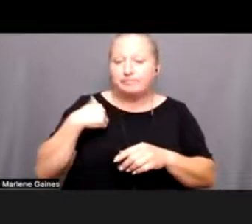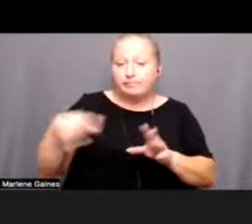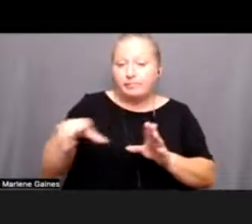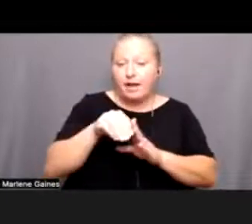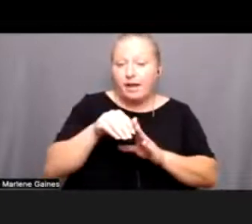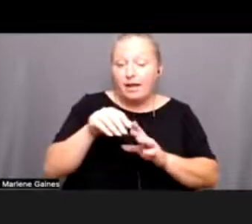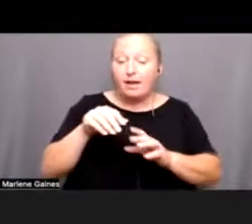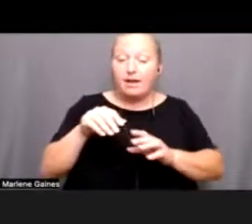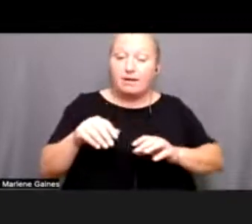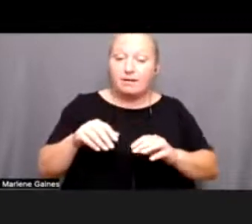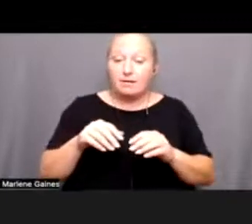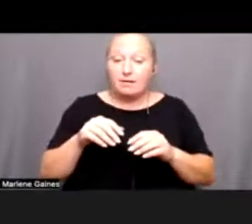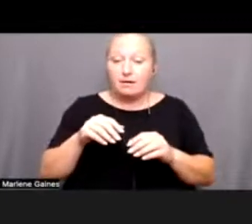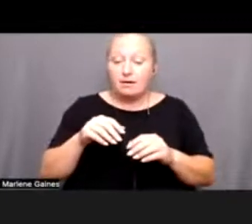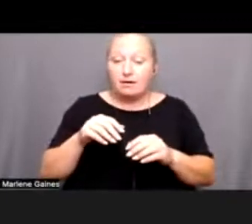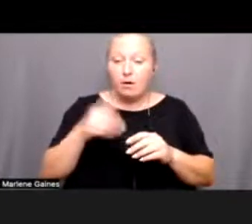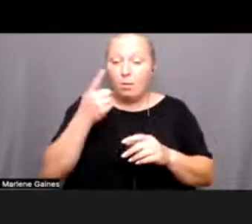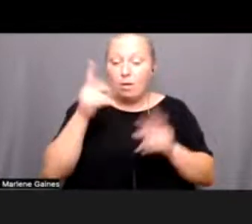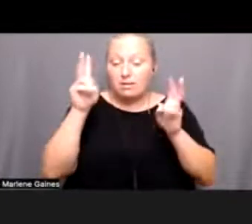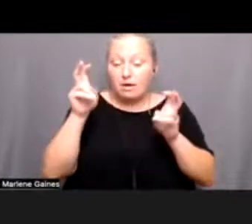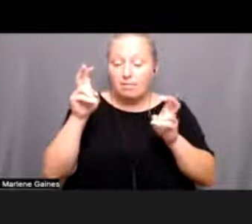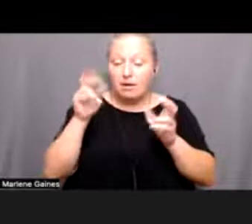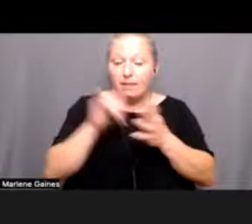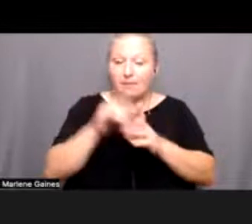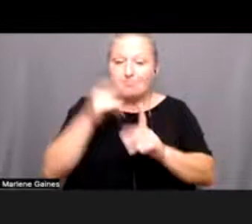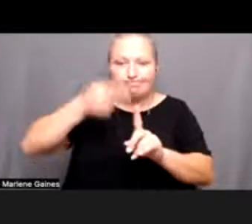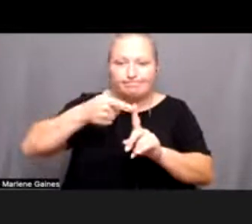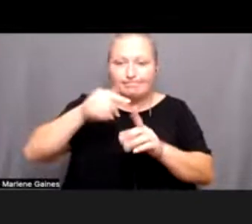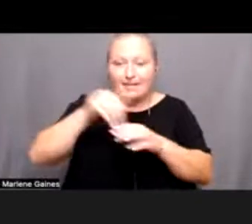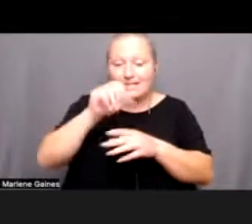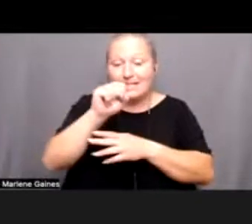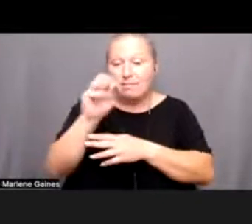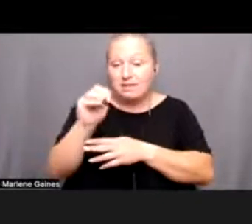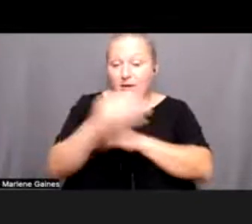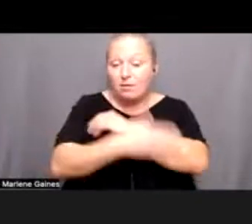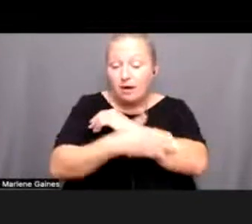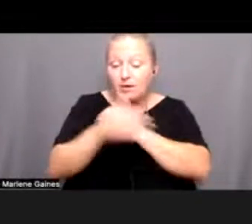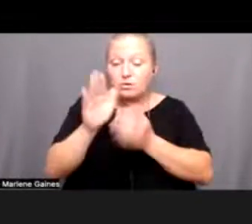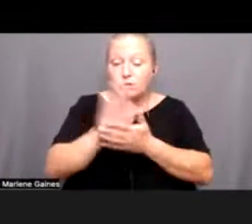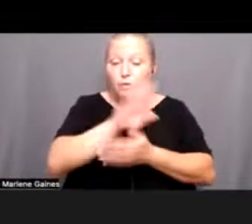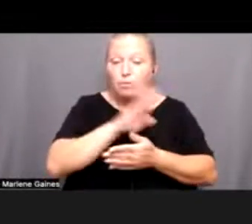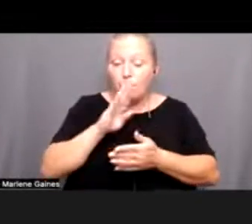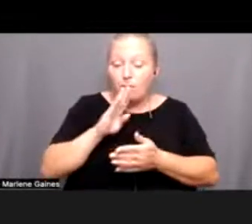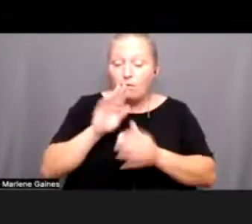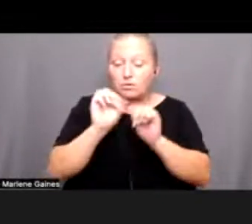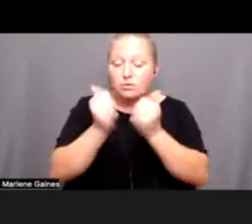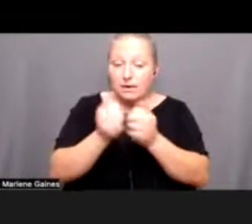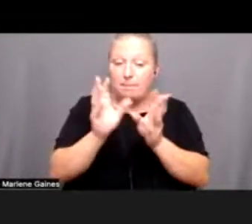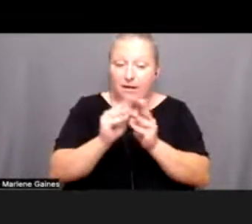those. One of the topics that was also highlighted in the San Mateo County School Board Association meeting